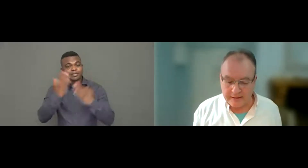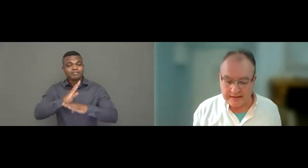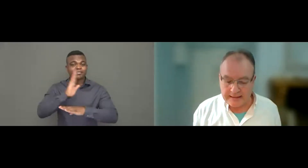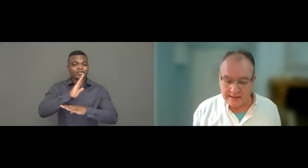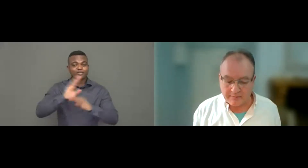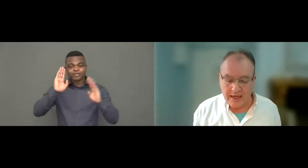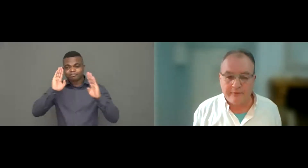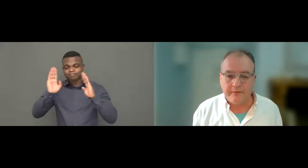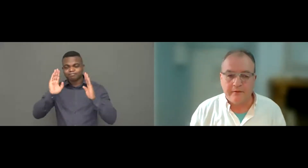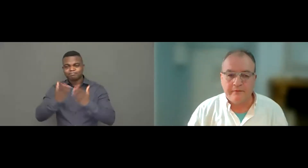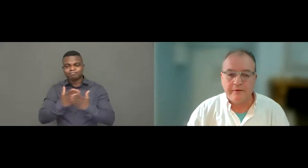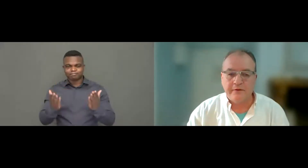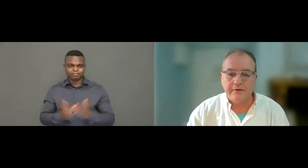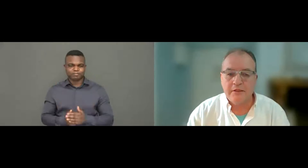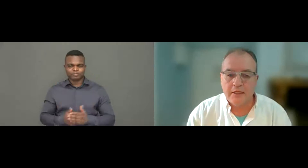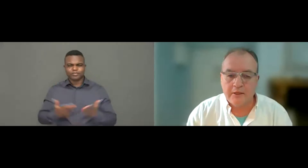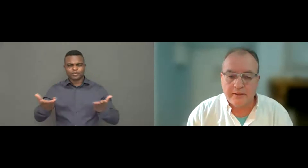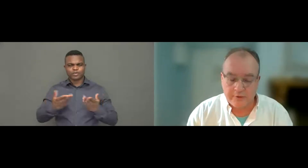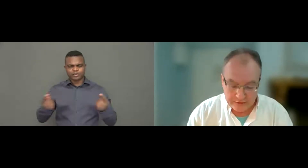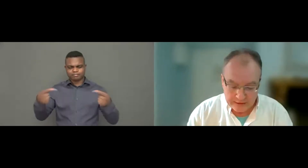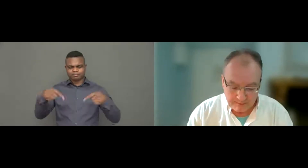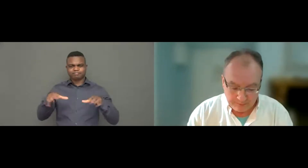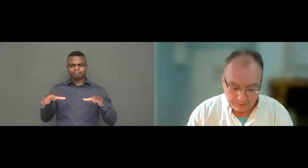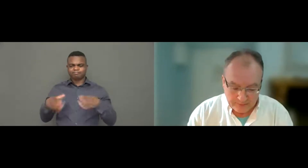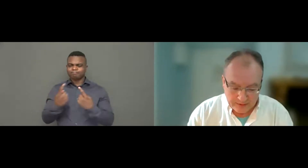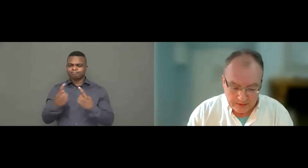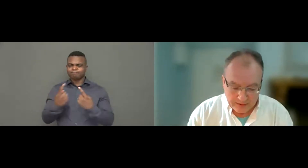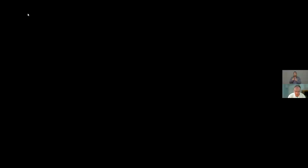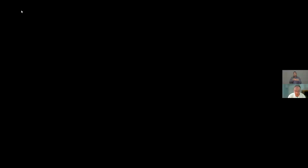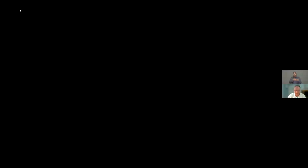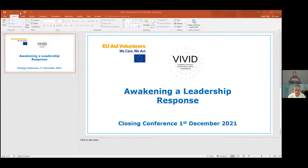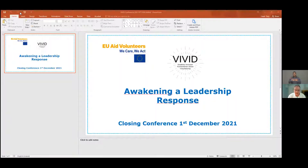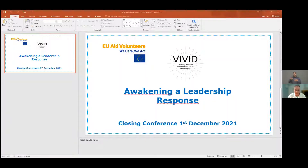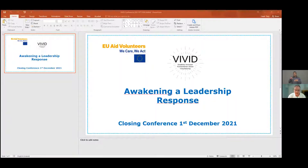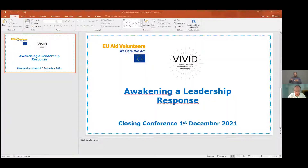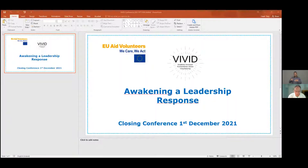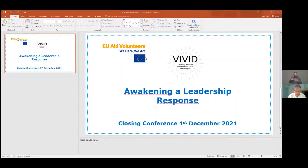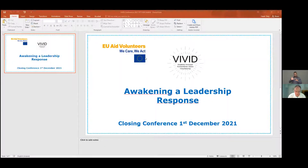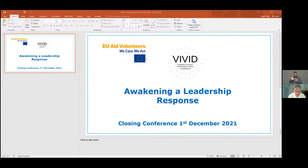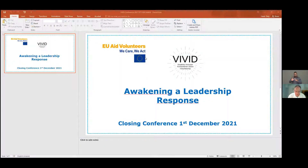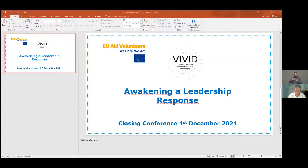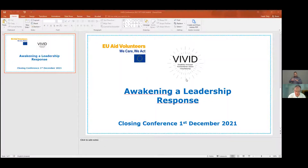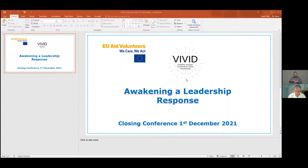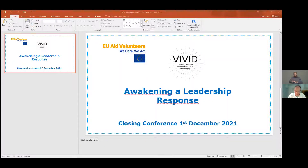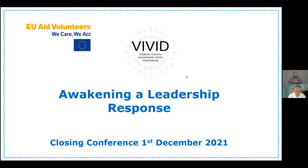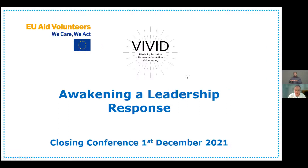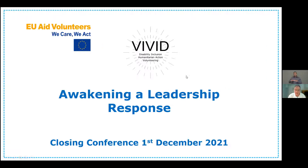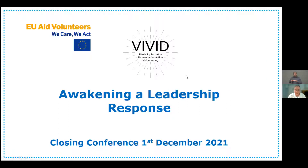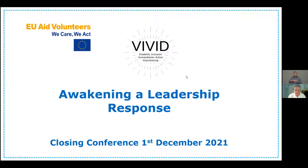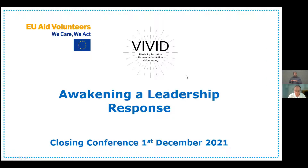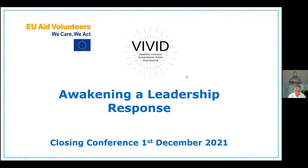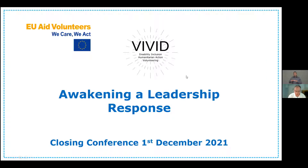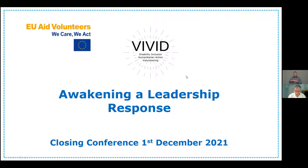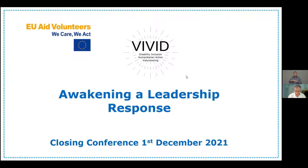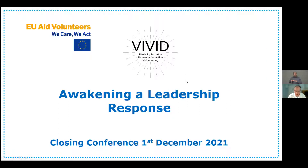organised by VC on behalf of the VividT Consortium. As the promo video explained, my